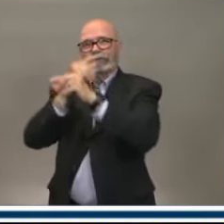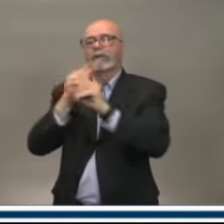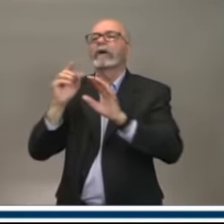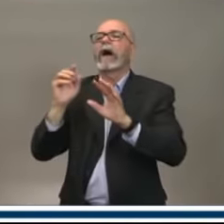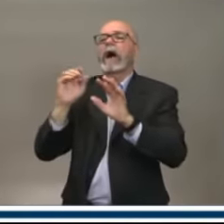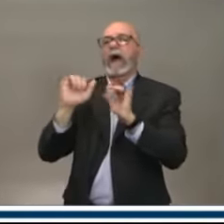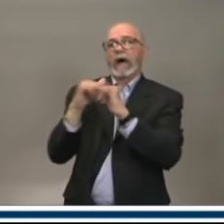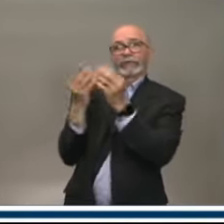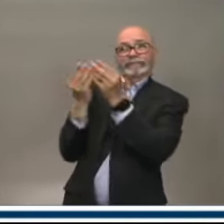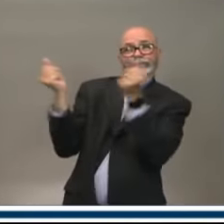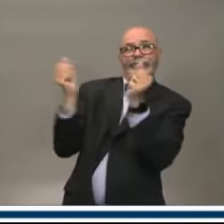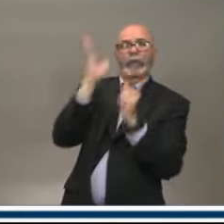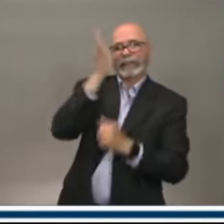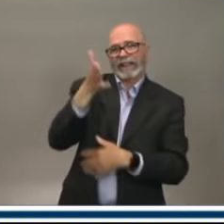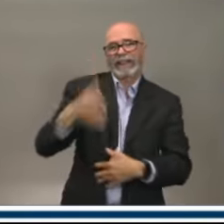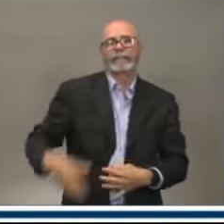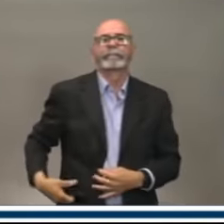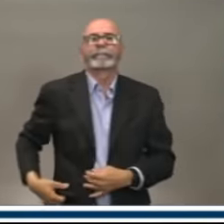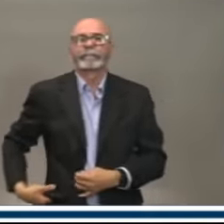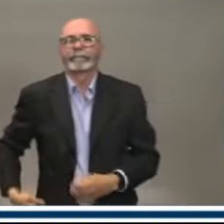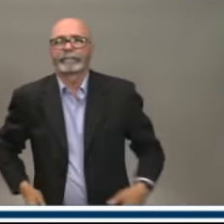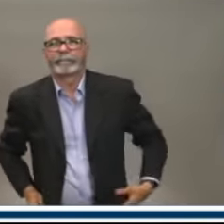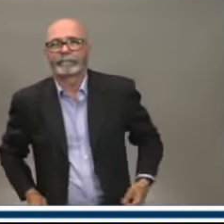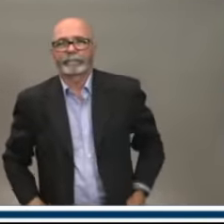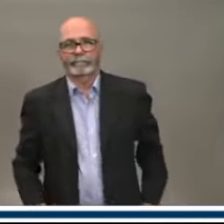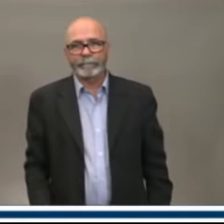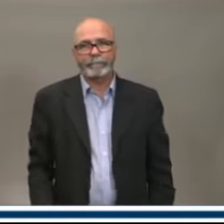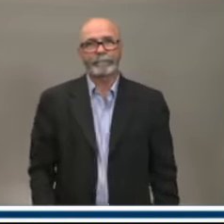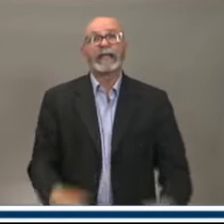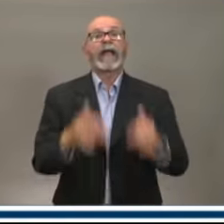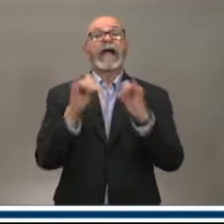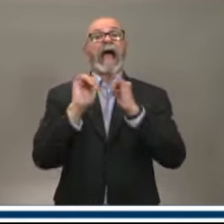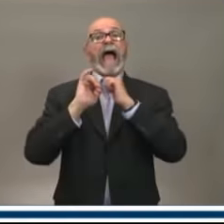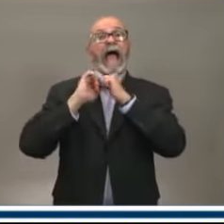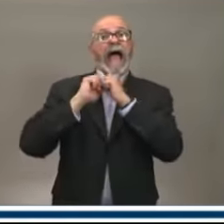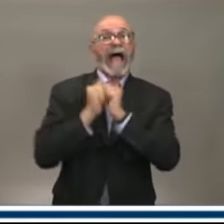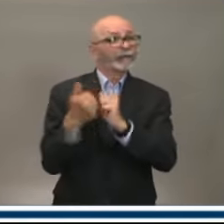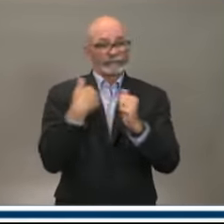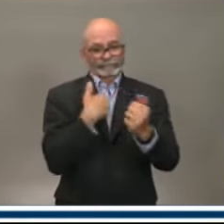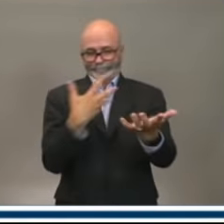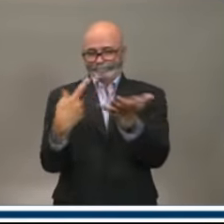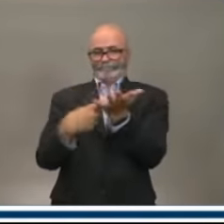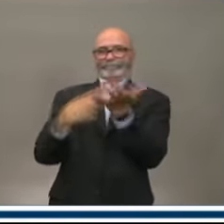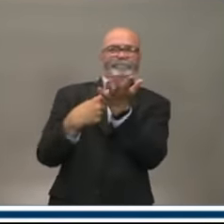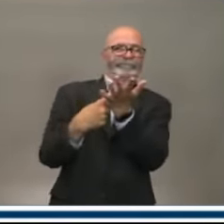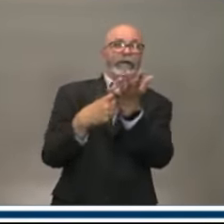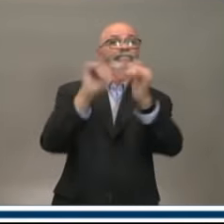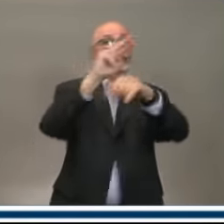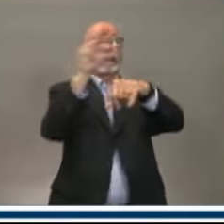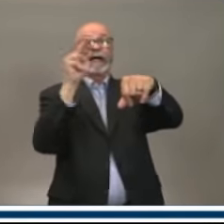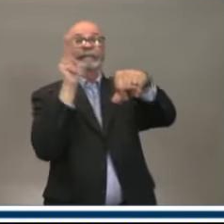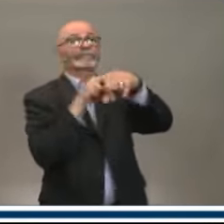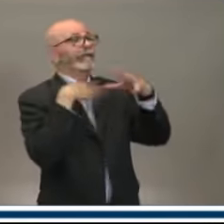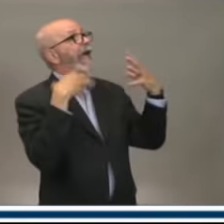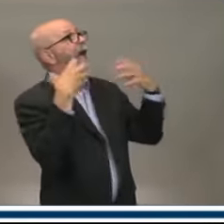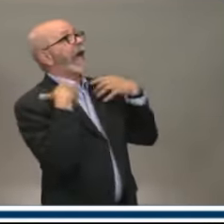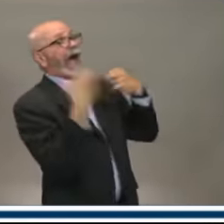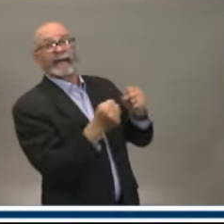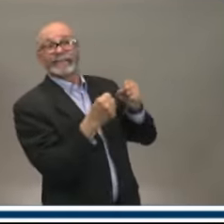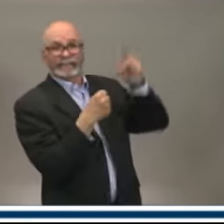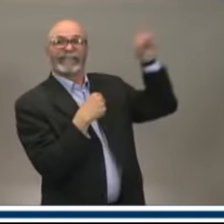Just want to talk a little bit. So to do this, as I've said, we have the national public health framework, along with local,